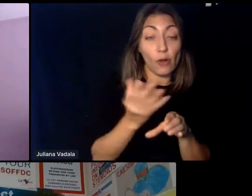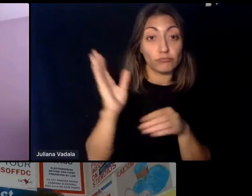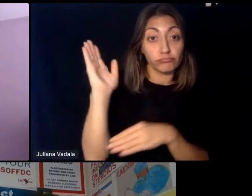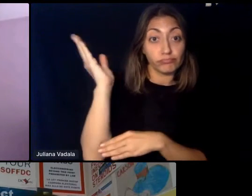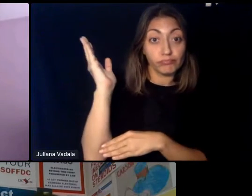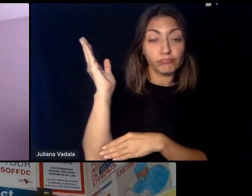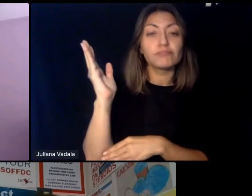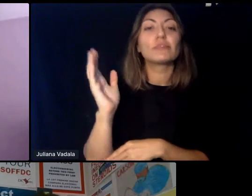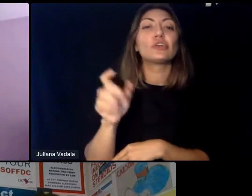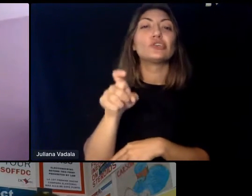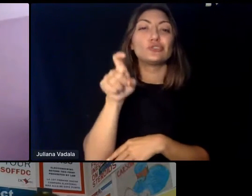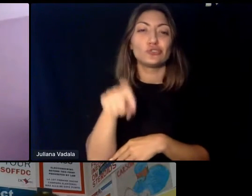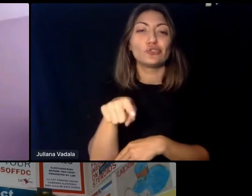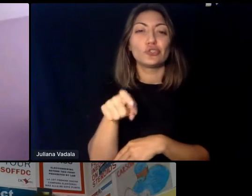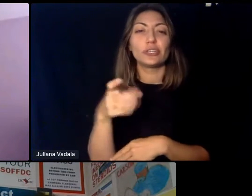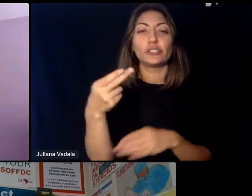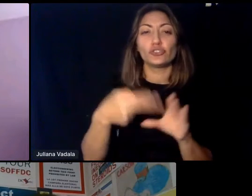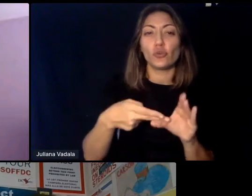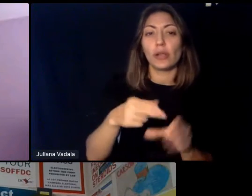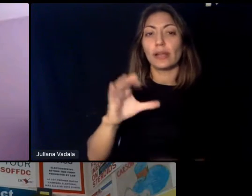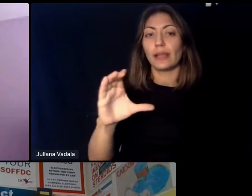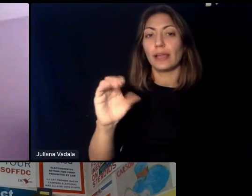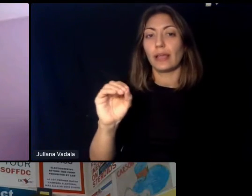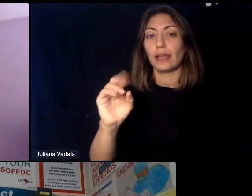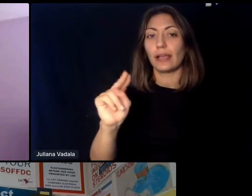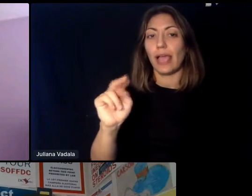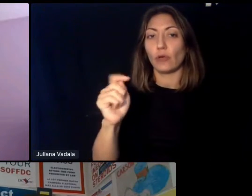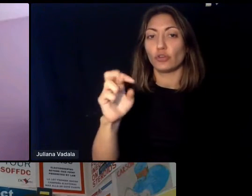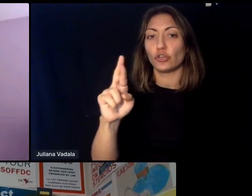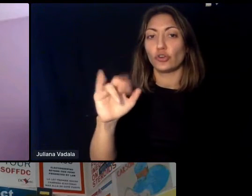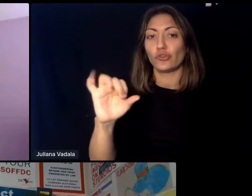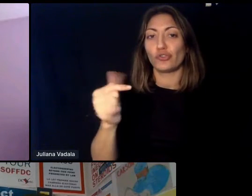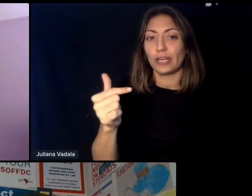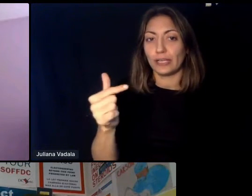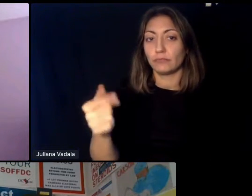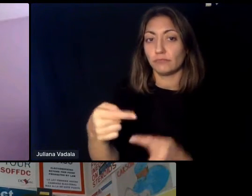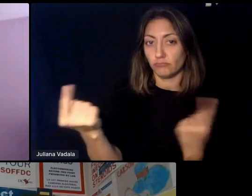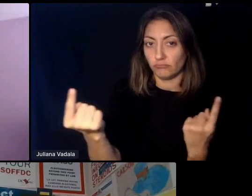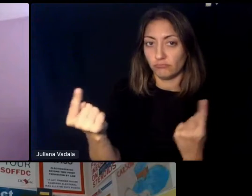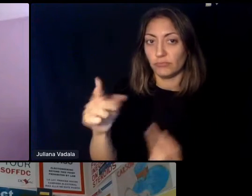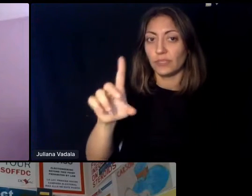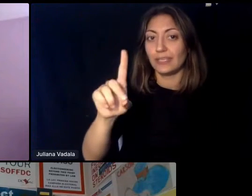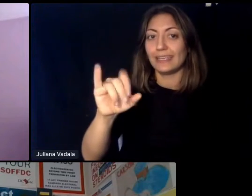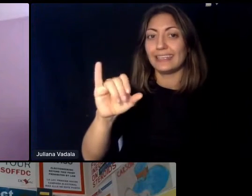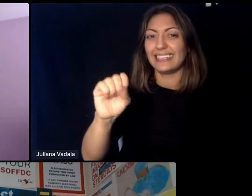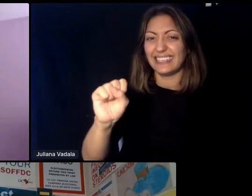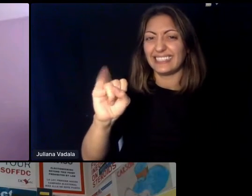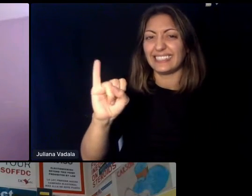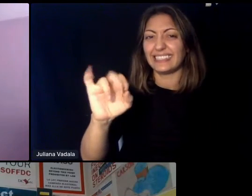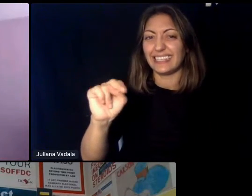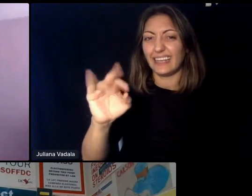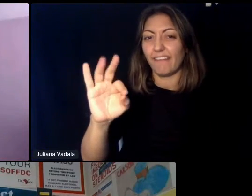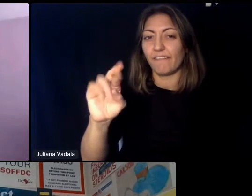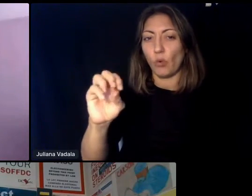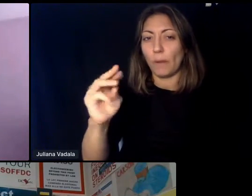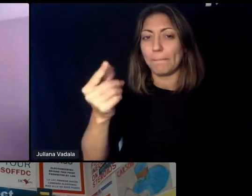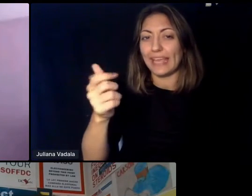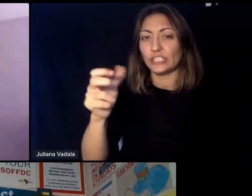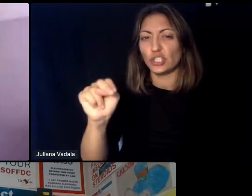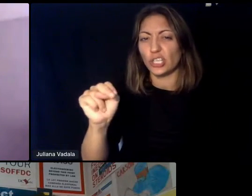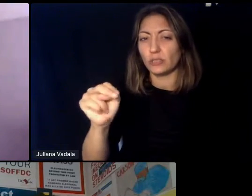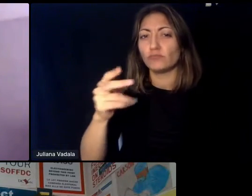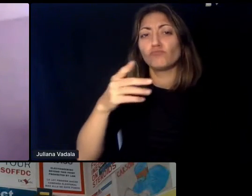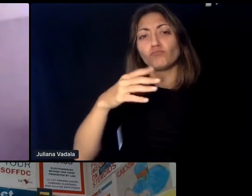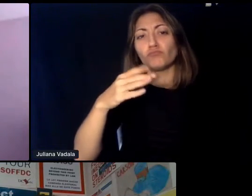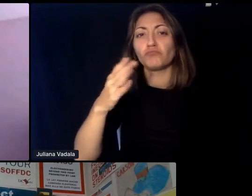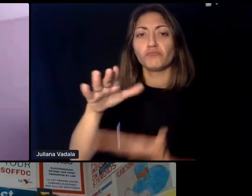how to counter disinformation as we see it in our communities and on our social media feeds. For group leaders or those who